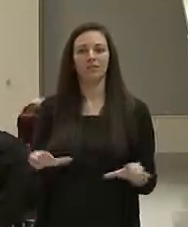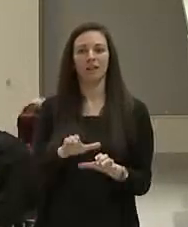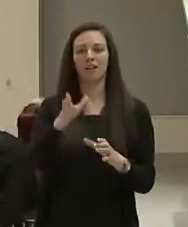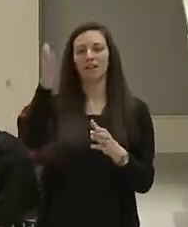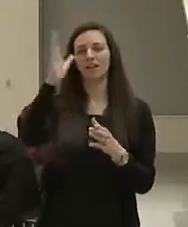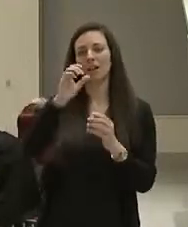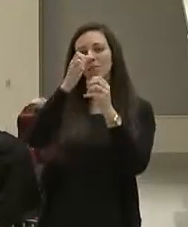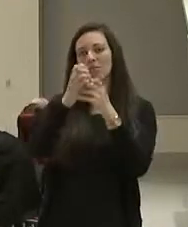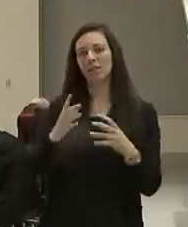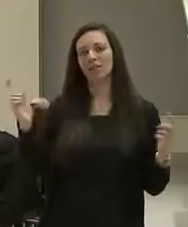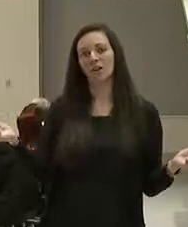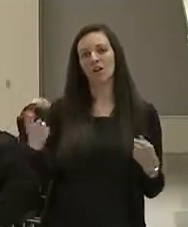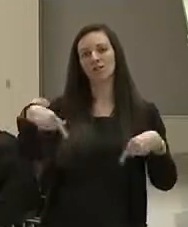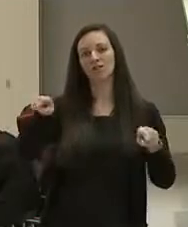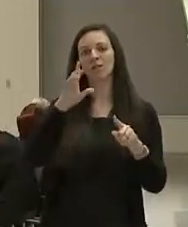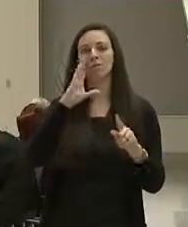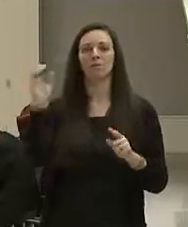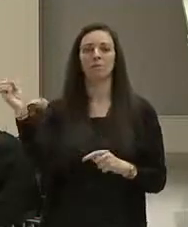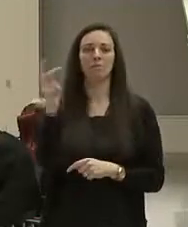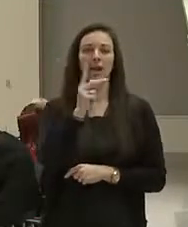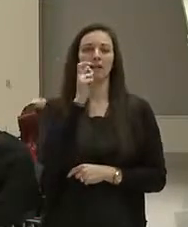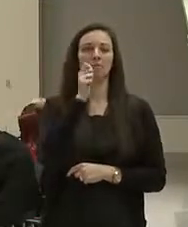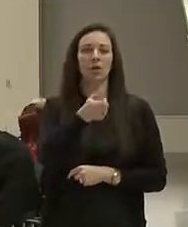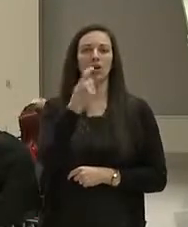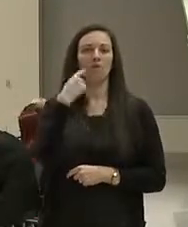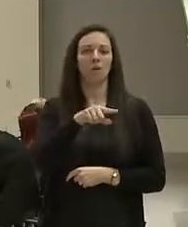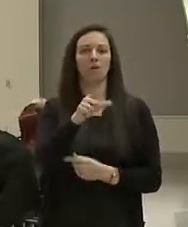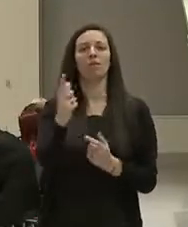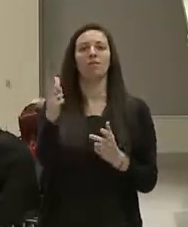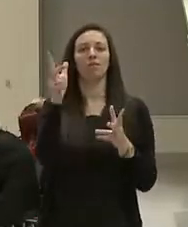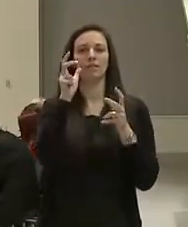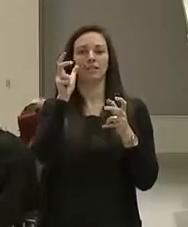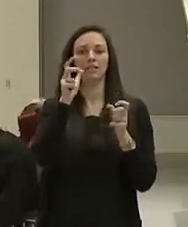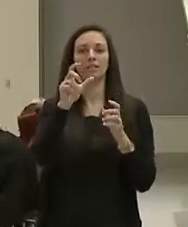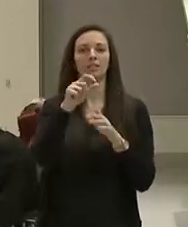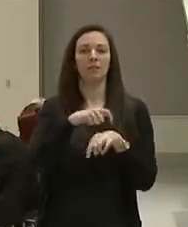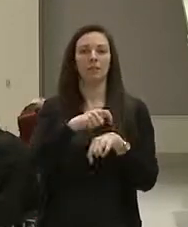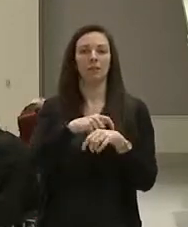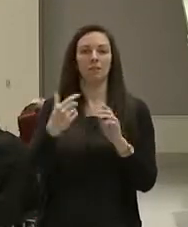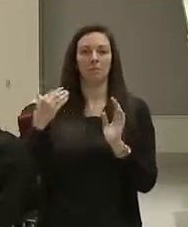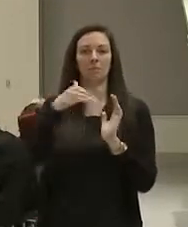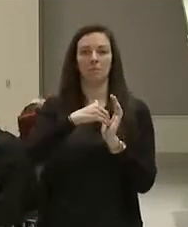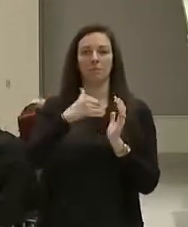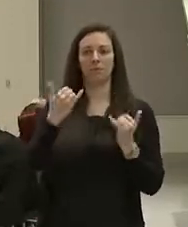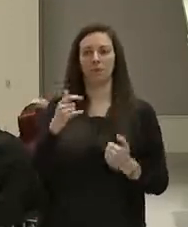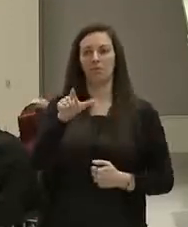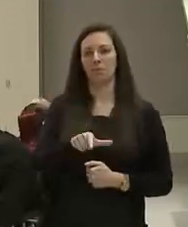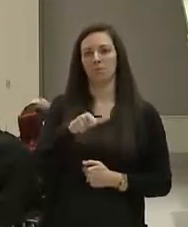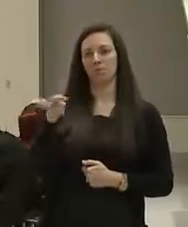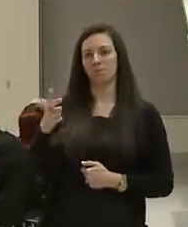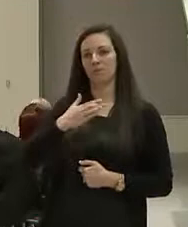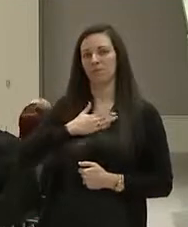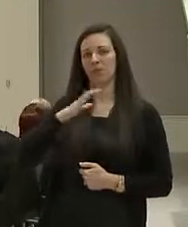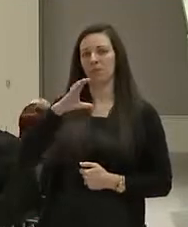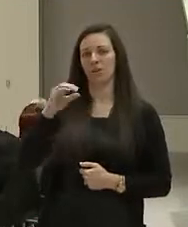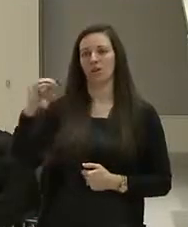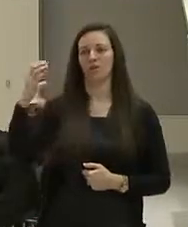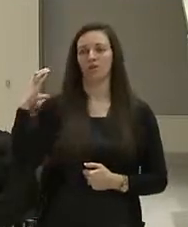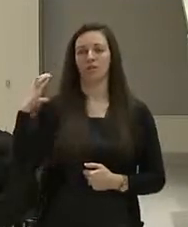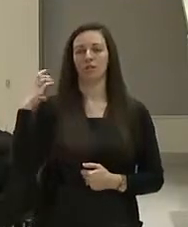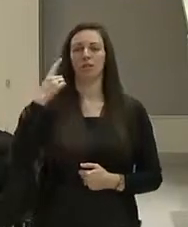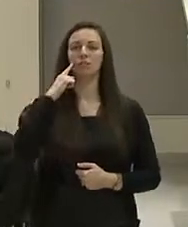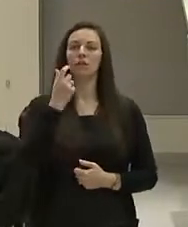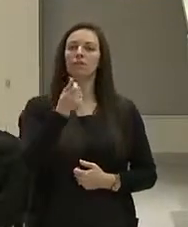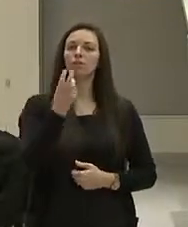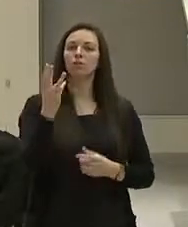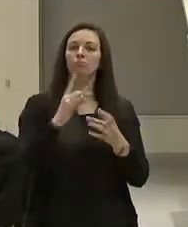be back here tomorrow for another listening session. So with that, I'll turn it back over to my co-chair. Just a couple